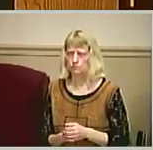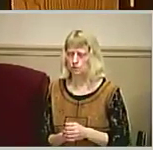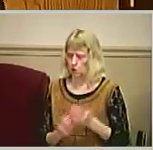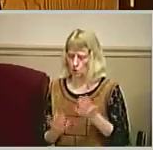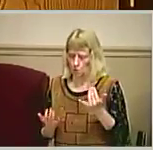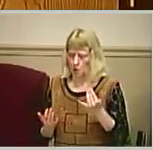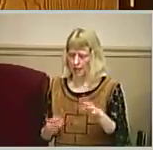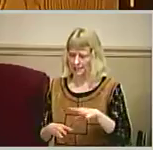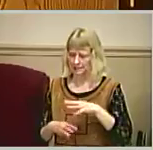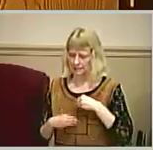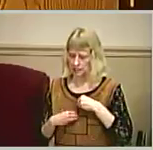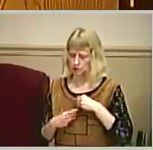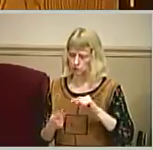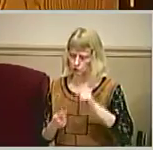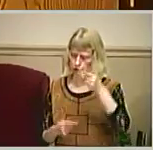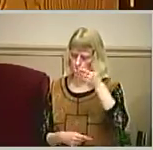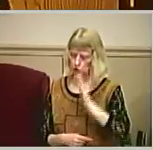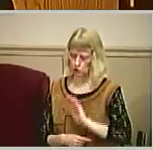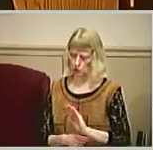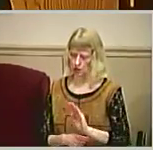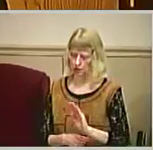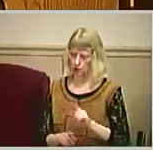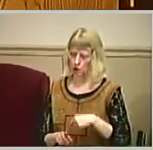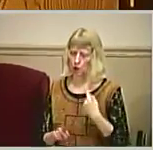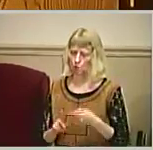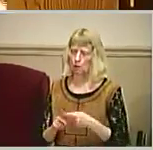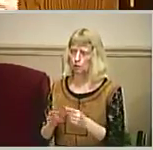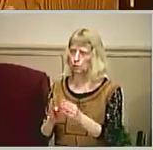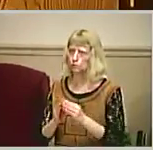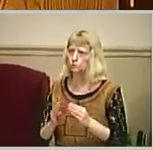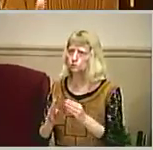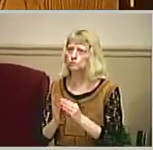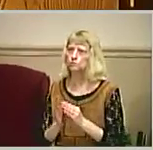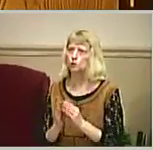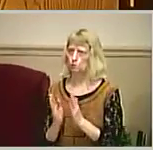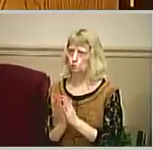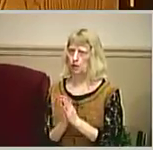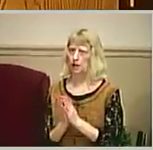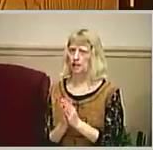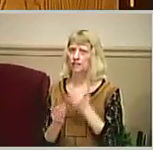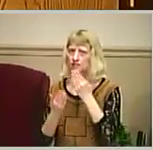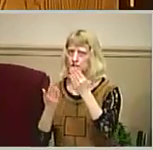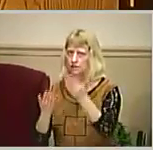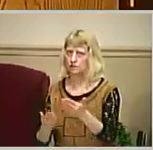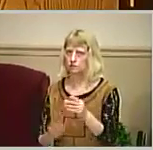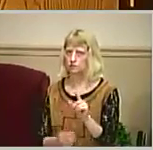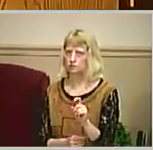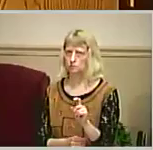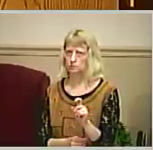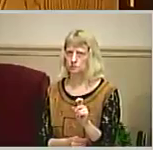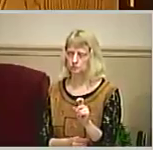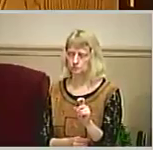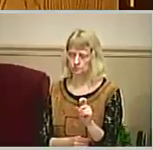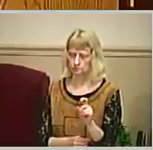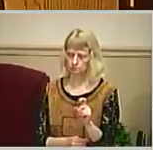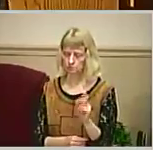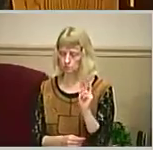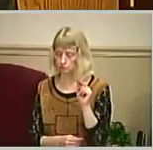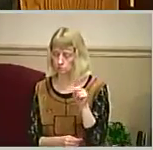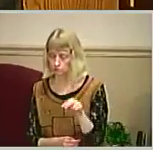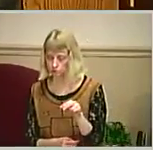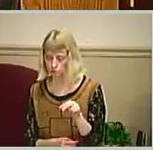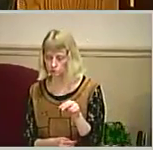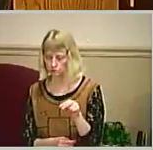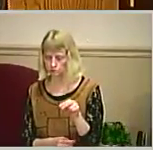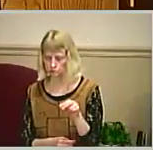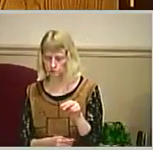Why is it acceptable unto God when we supplicate and pray and intercede and give thanks? Well, just take a look at